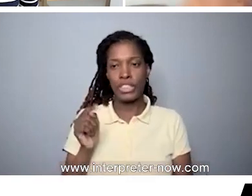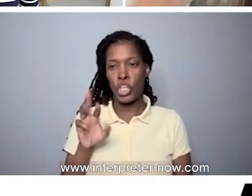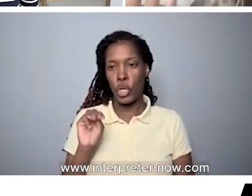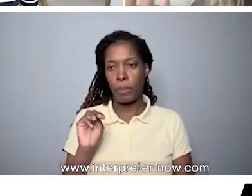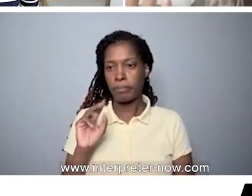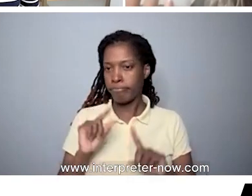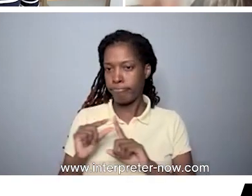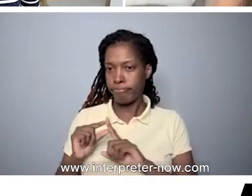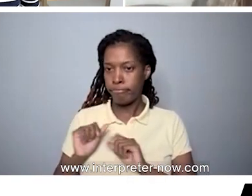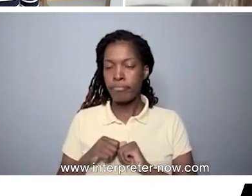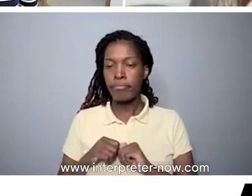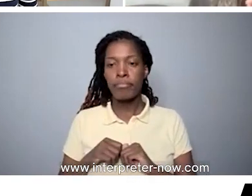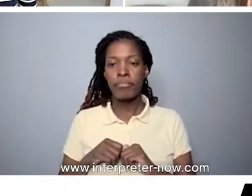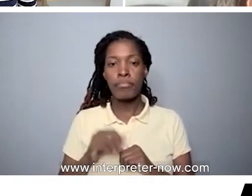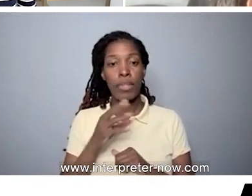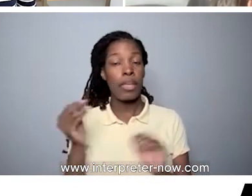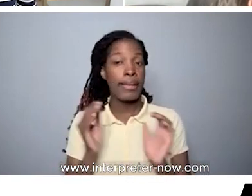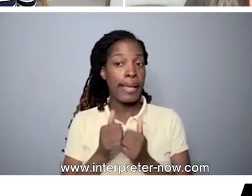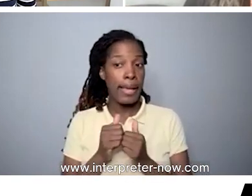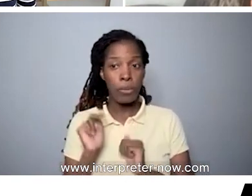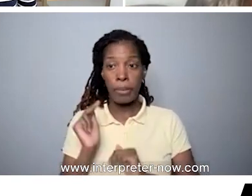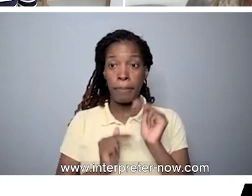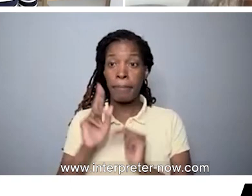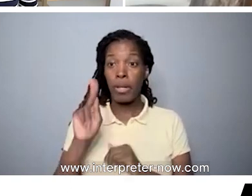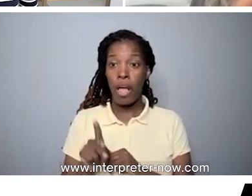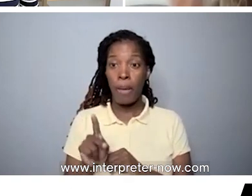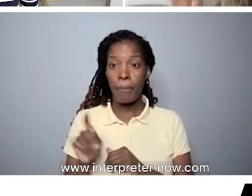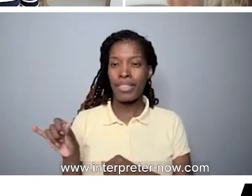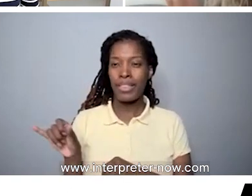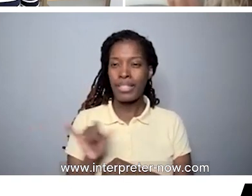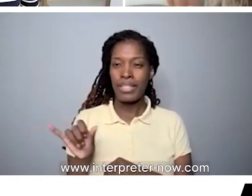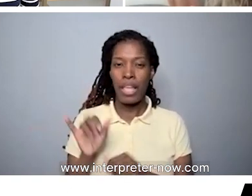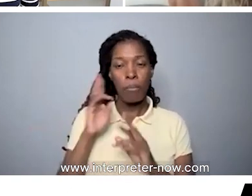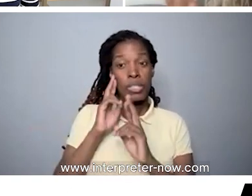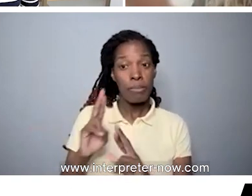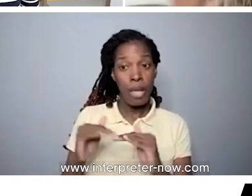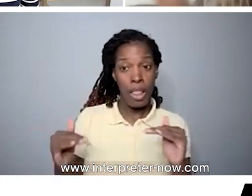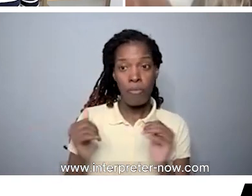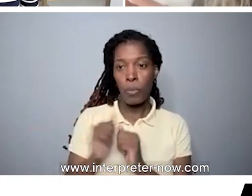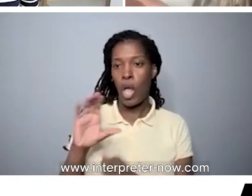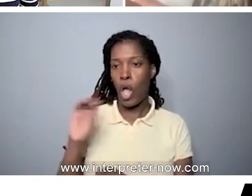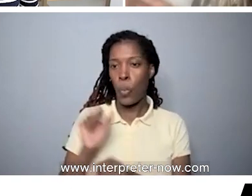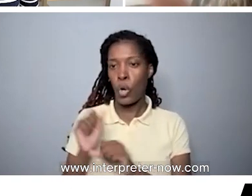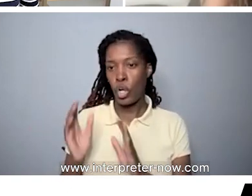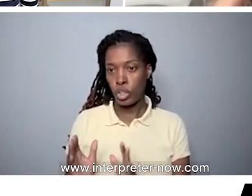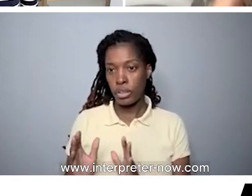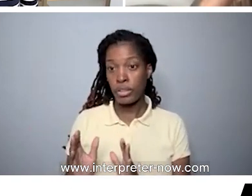level with your coworkers? So, you know, again, that could be lifting each other